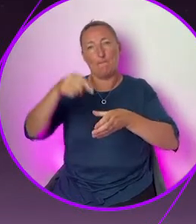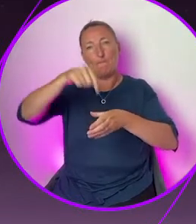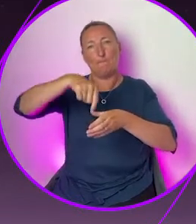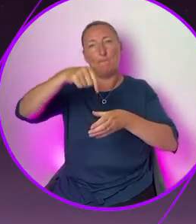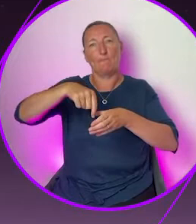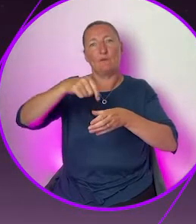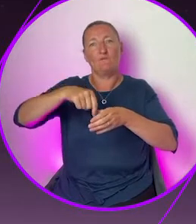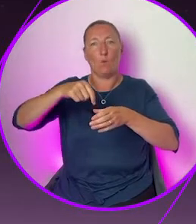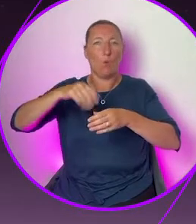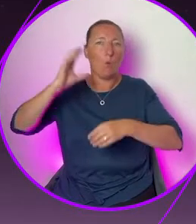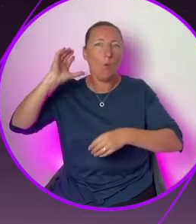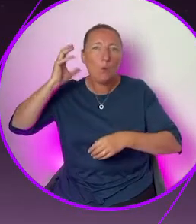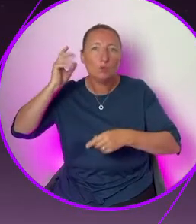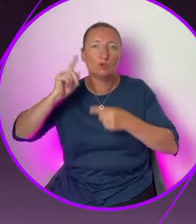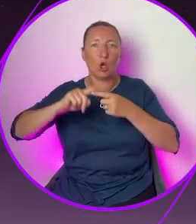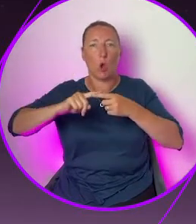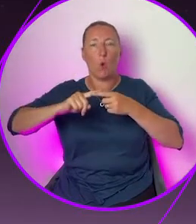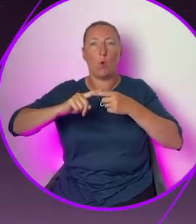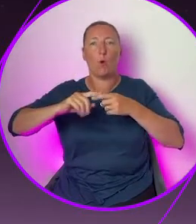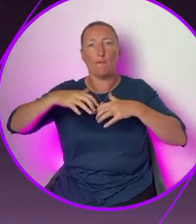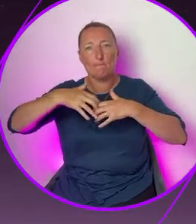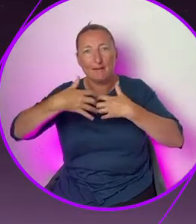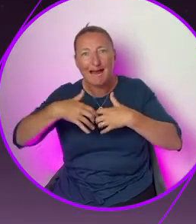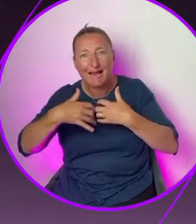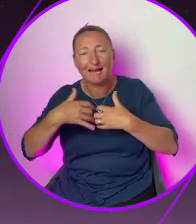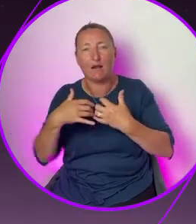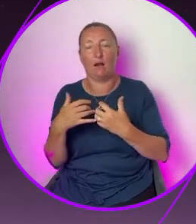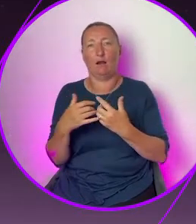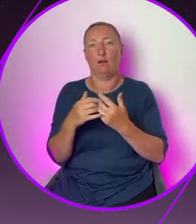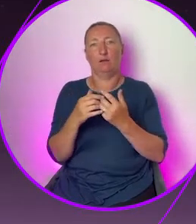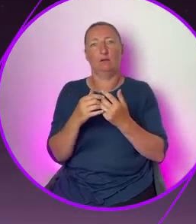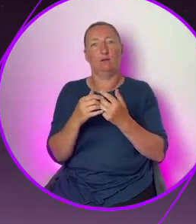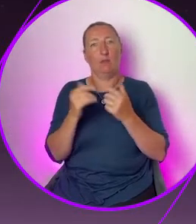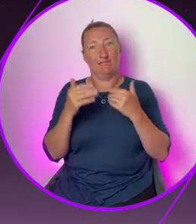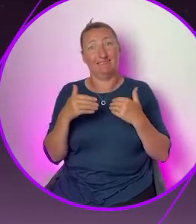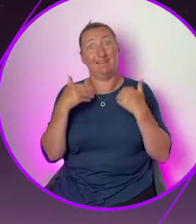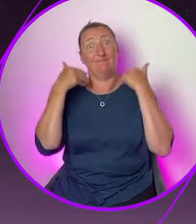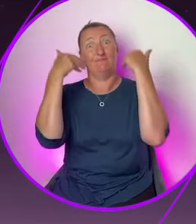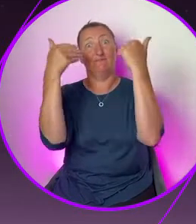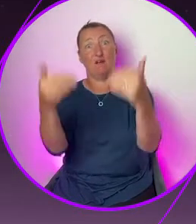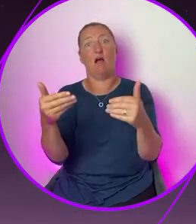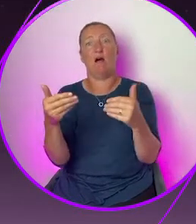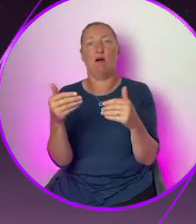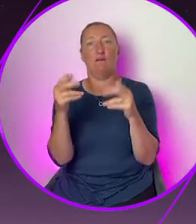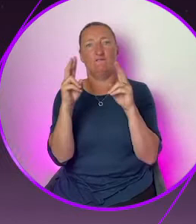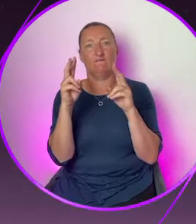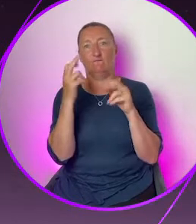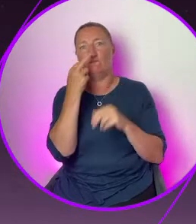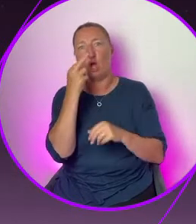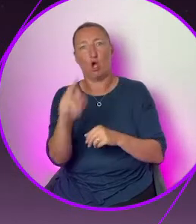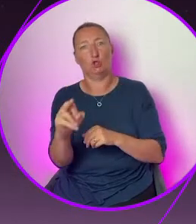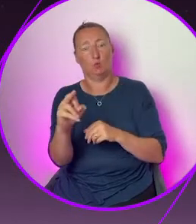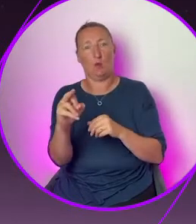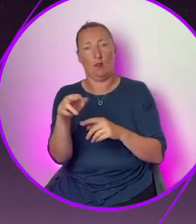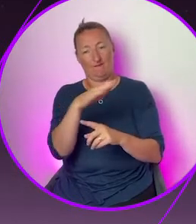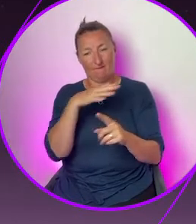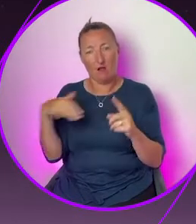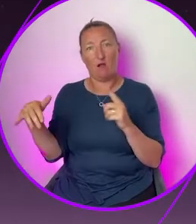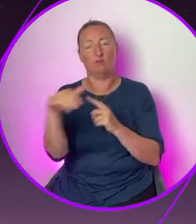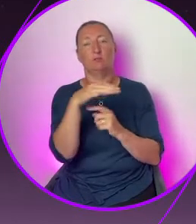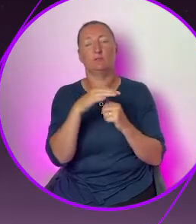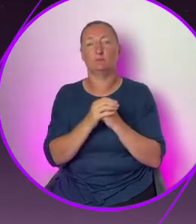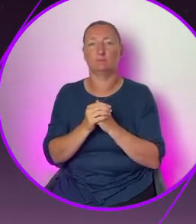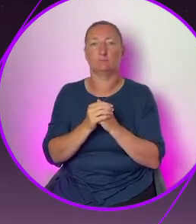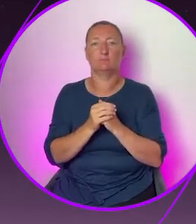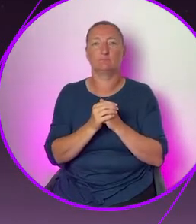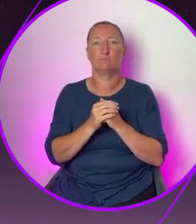audio, mechanics, lots of different things of these advanced virtual environments. In addition, the most well-known of these, which